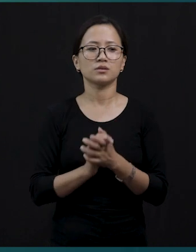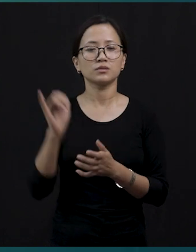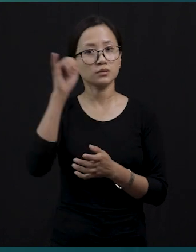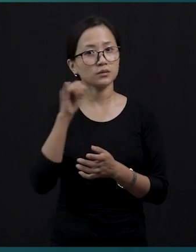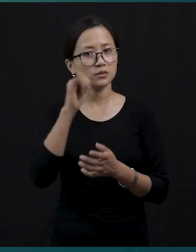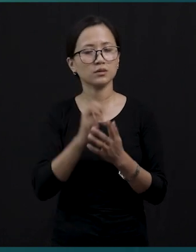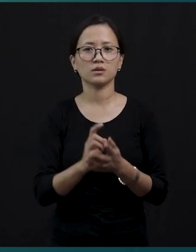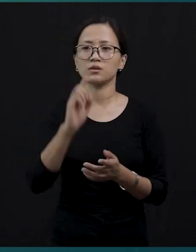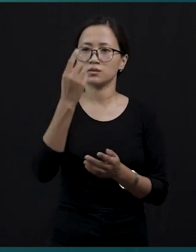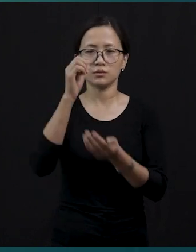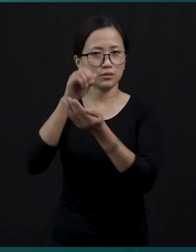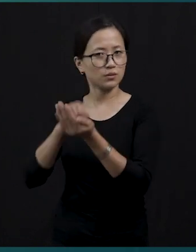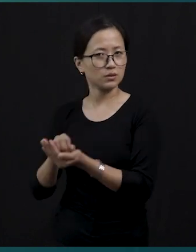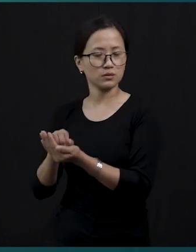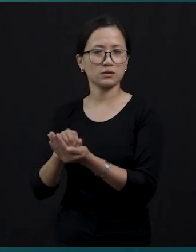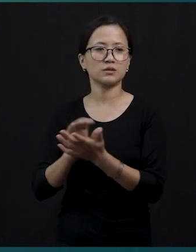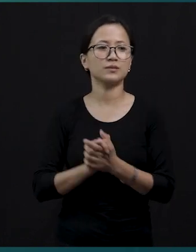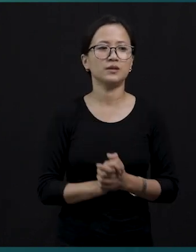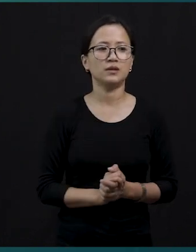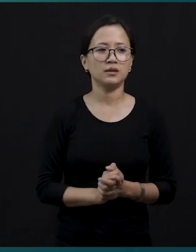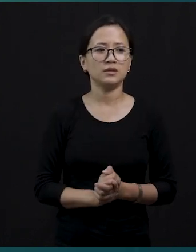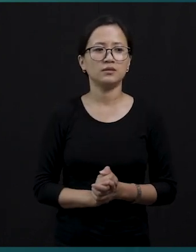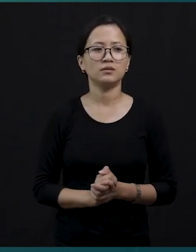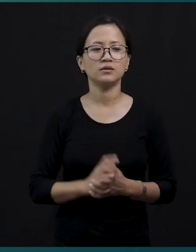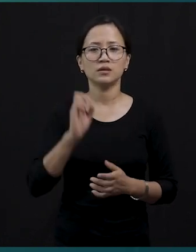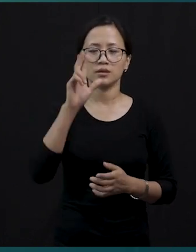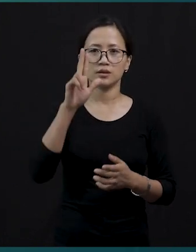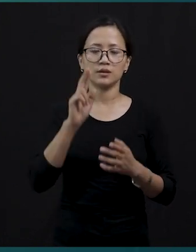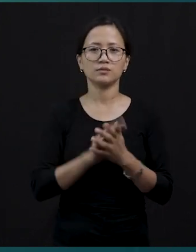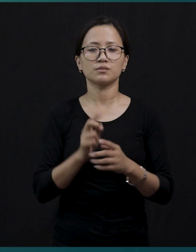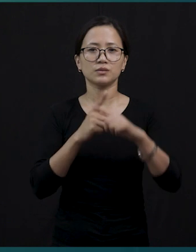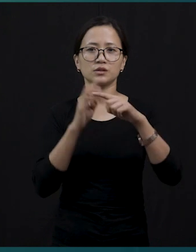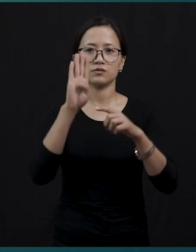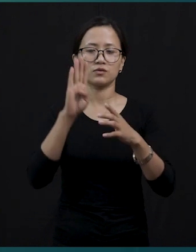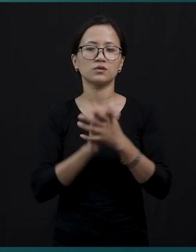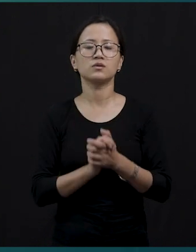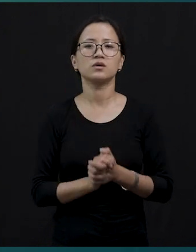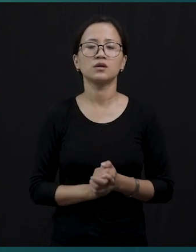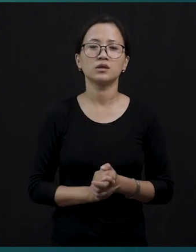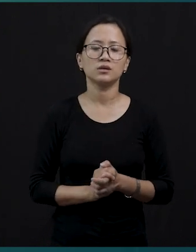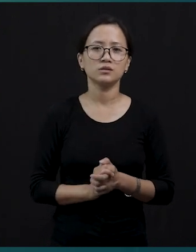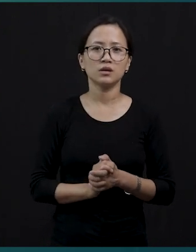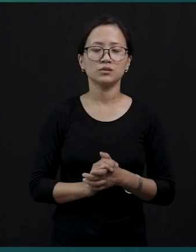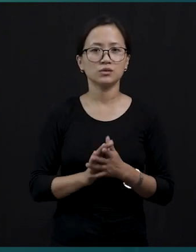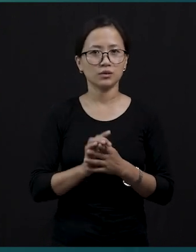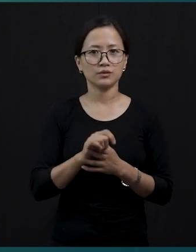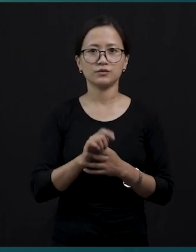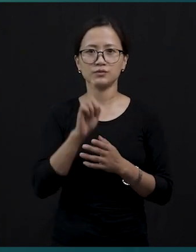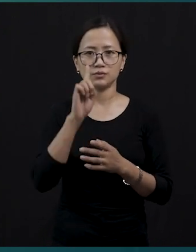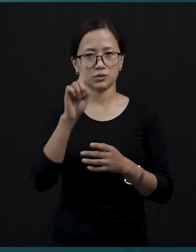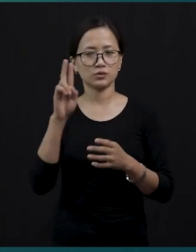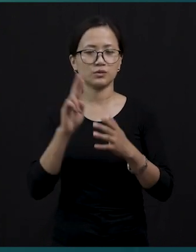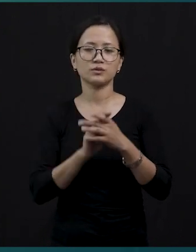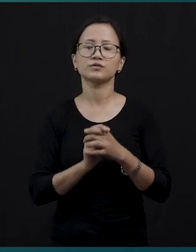again you put here 6, you have carry along with you 1. Then you have 8 plus 4. How much it will be, students?